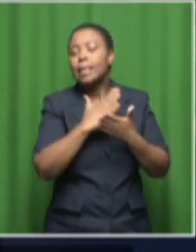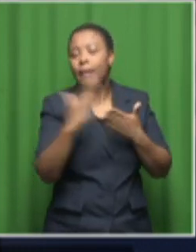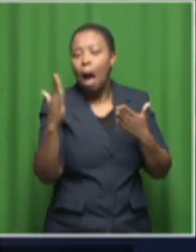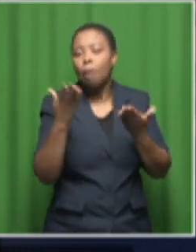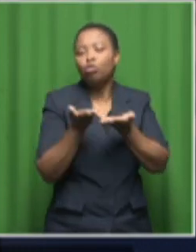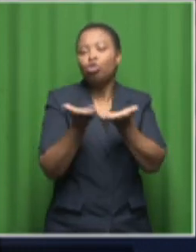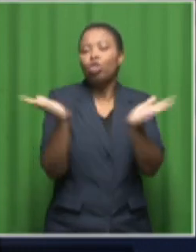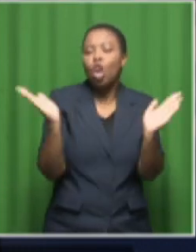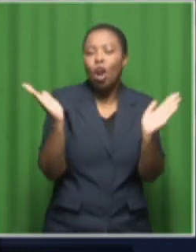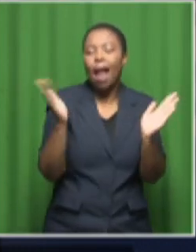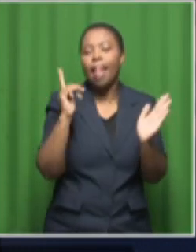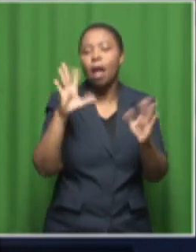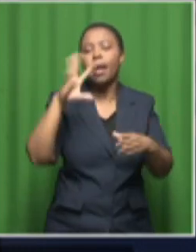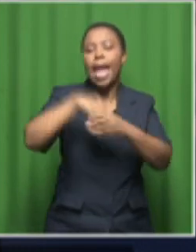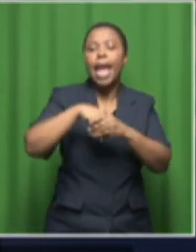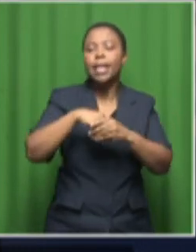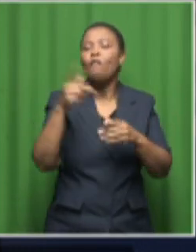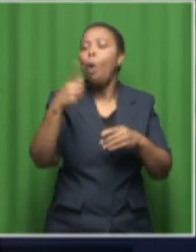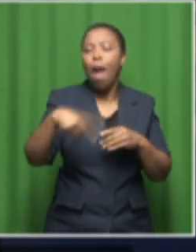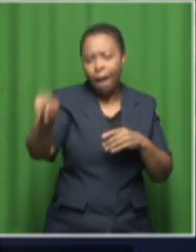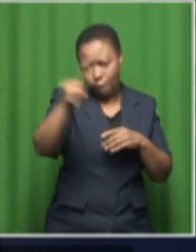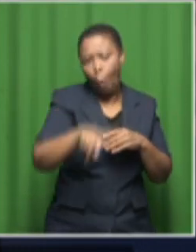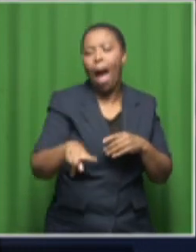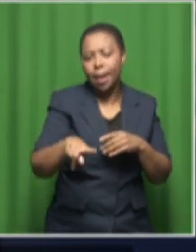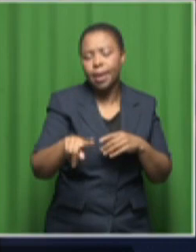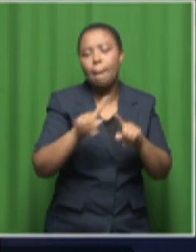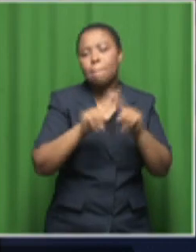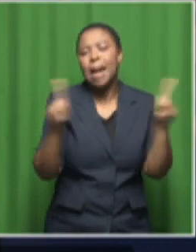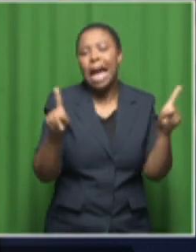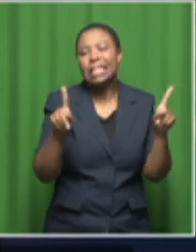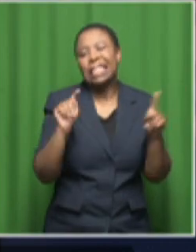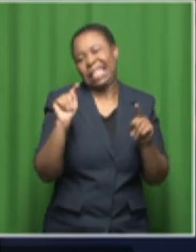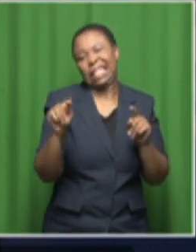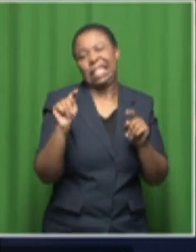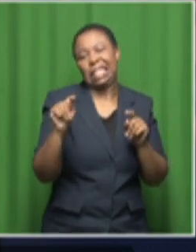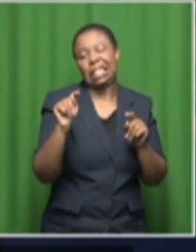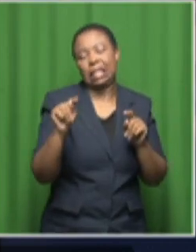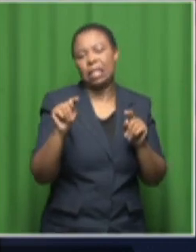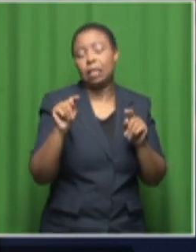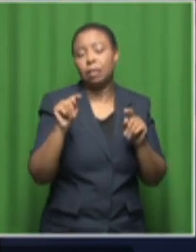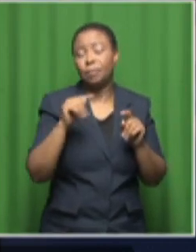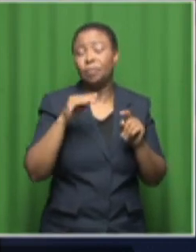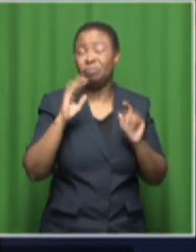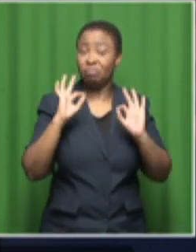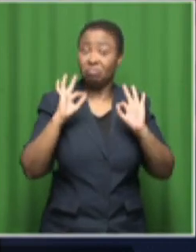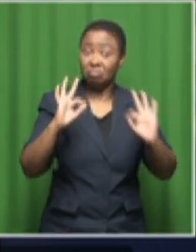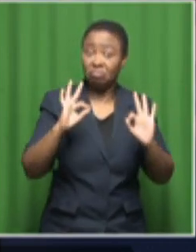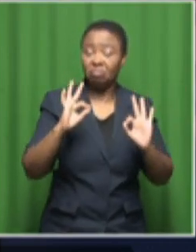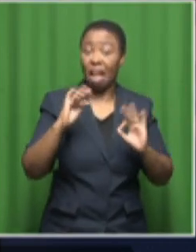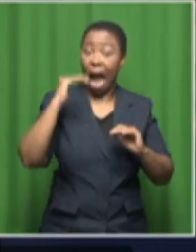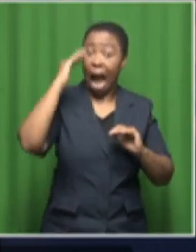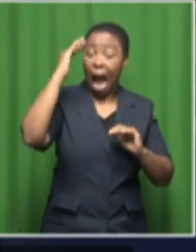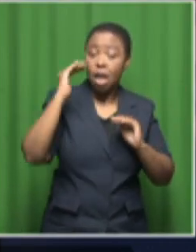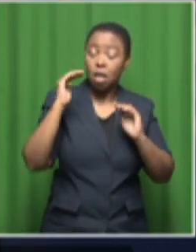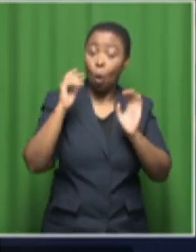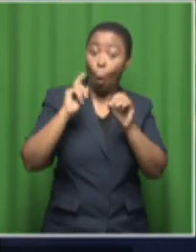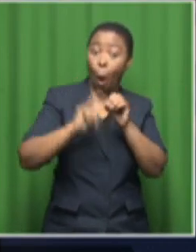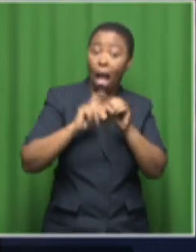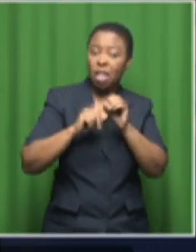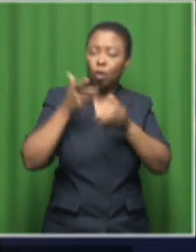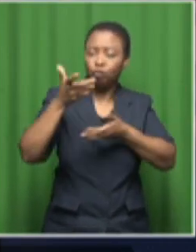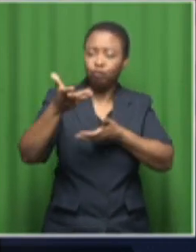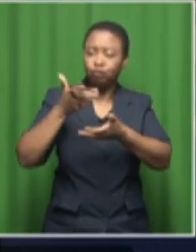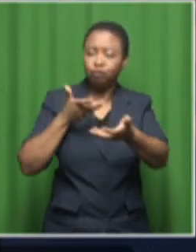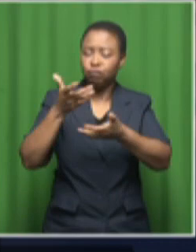approach, trying to cater to everyone. And that doesn't always drive meaningful and high quality interactions. We see a